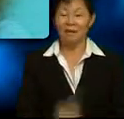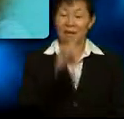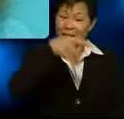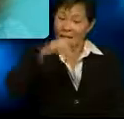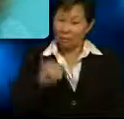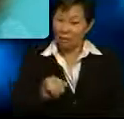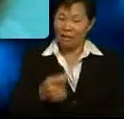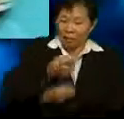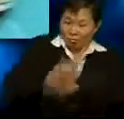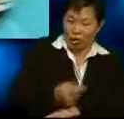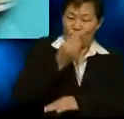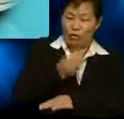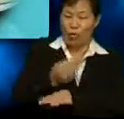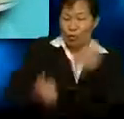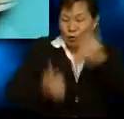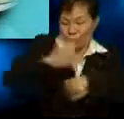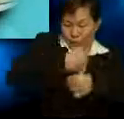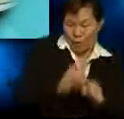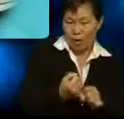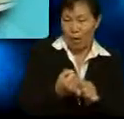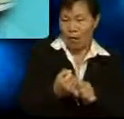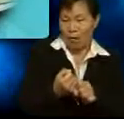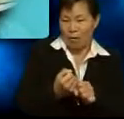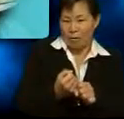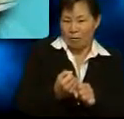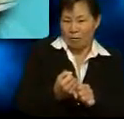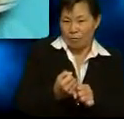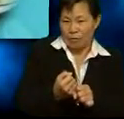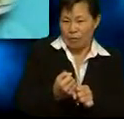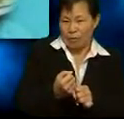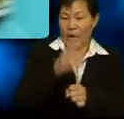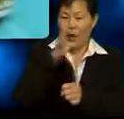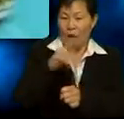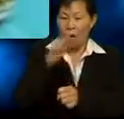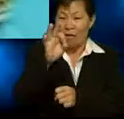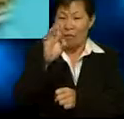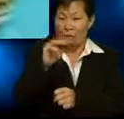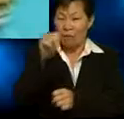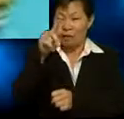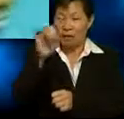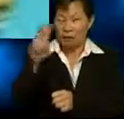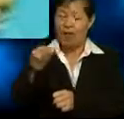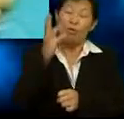Tapai is a traditional food which is produced by the fermentation of glutinous rice or tapioca.